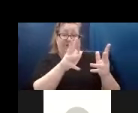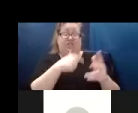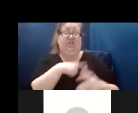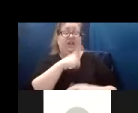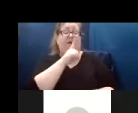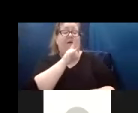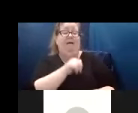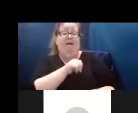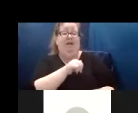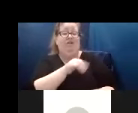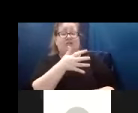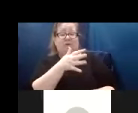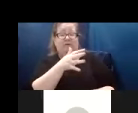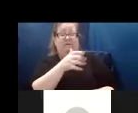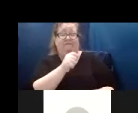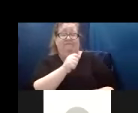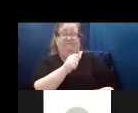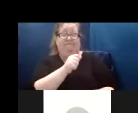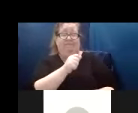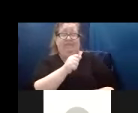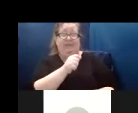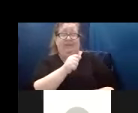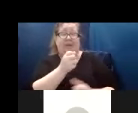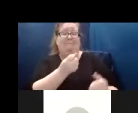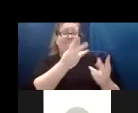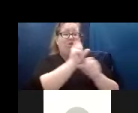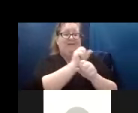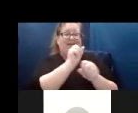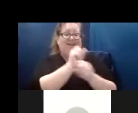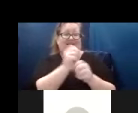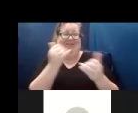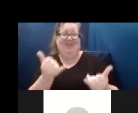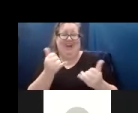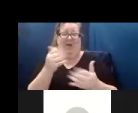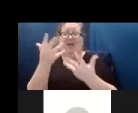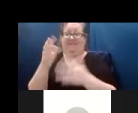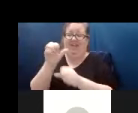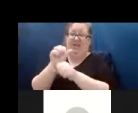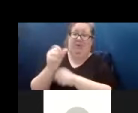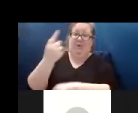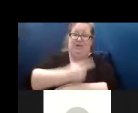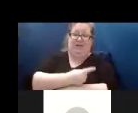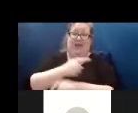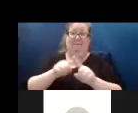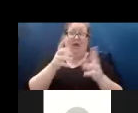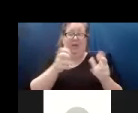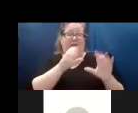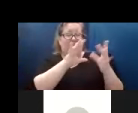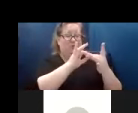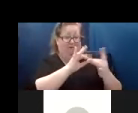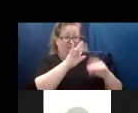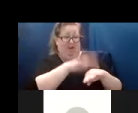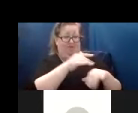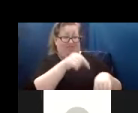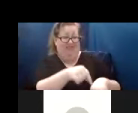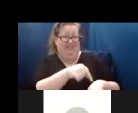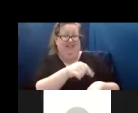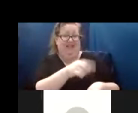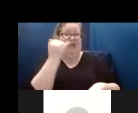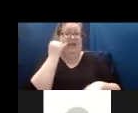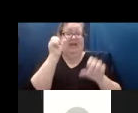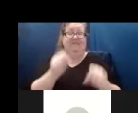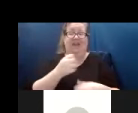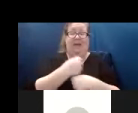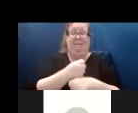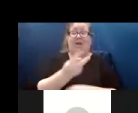actually sort of multitasking. I'm finishing up my workday, but I did want to comment on this. And if I could make